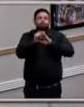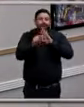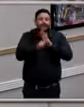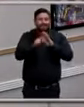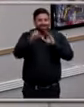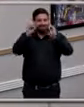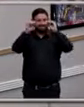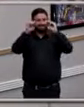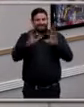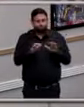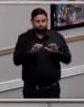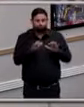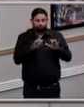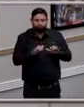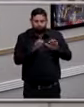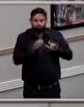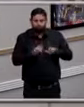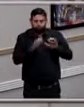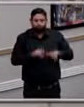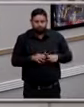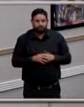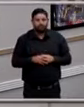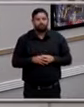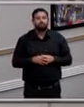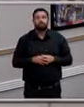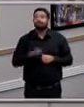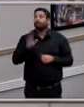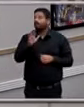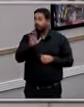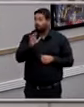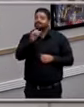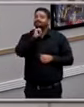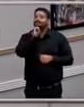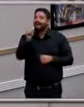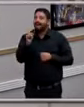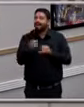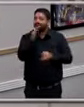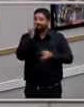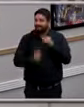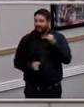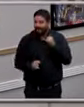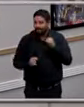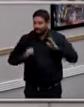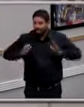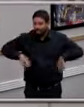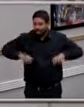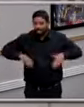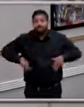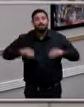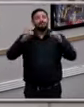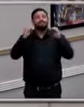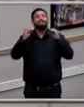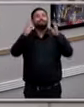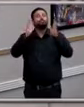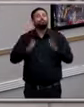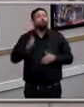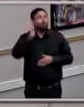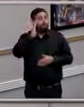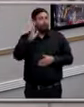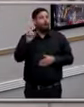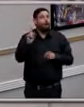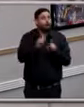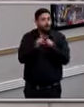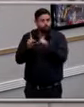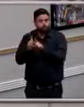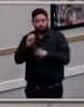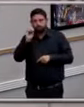entered to date. These are not final grades yet. A teacher would also put NG in